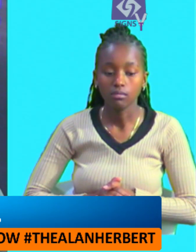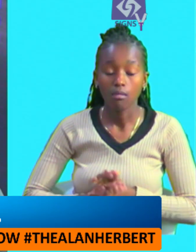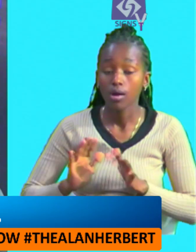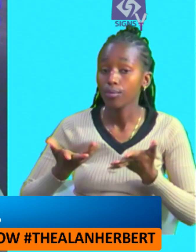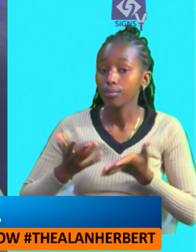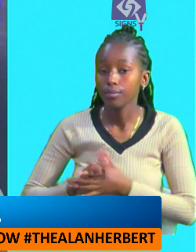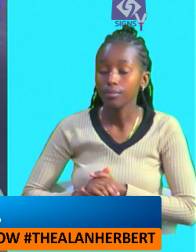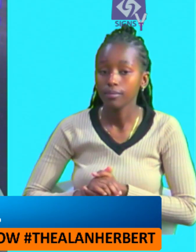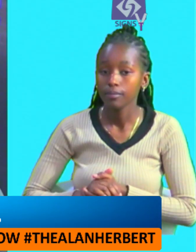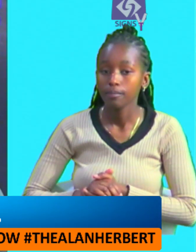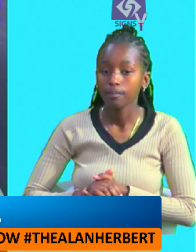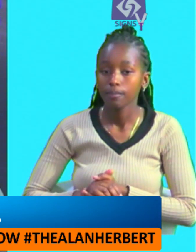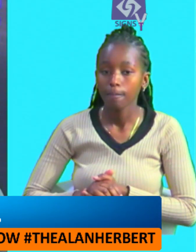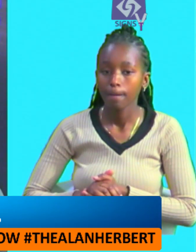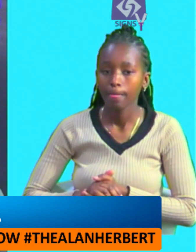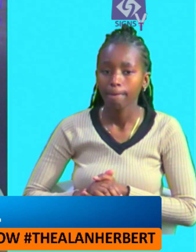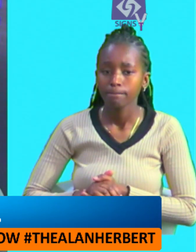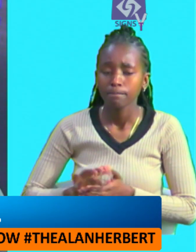in the story of